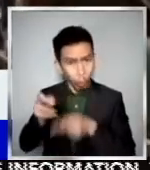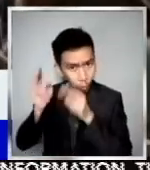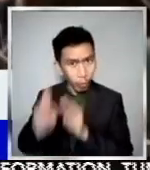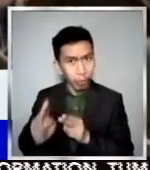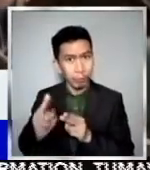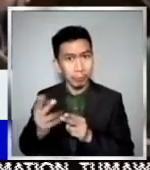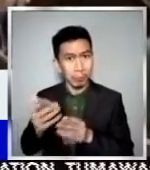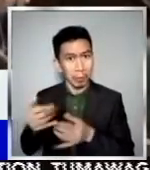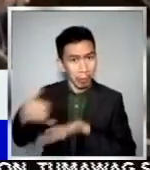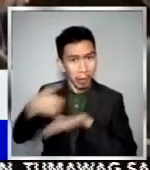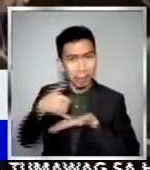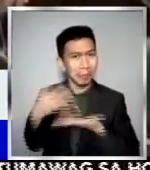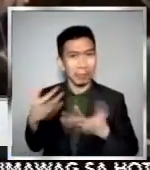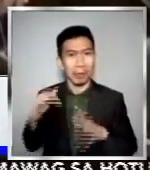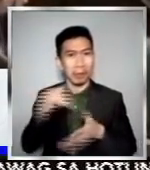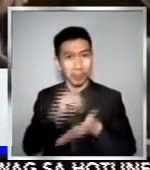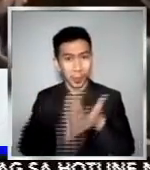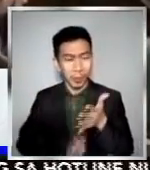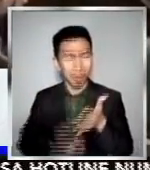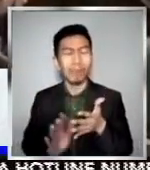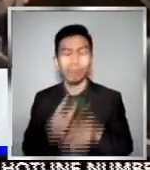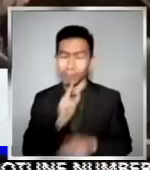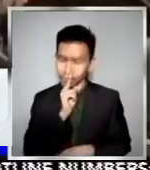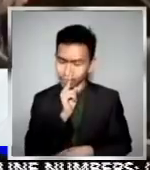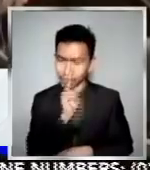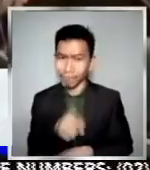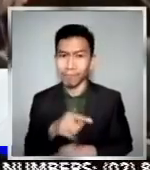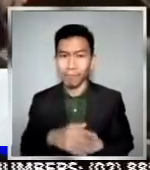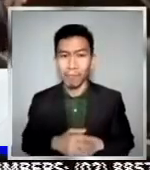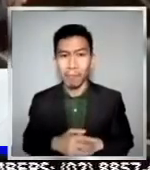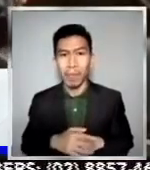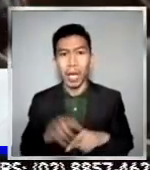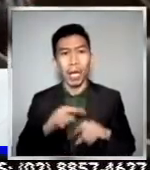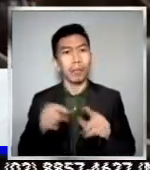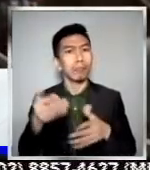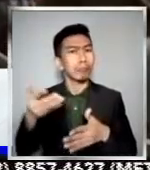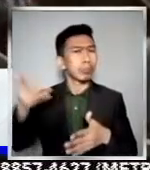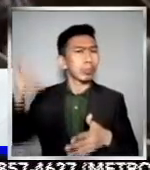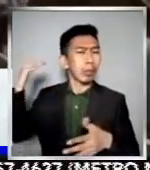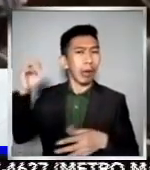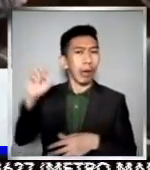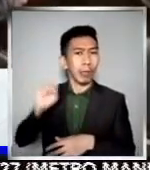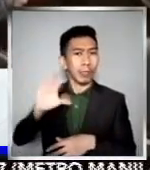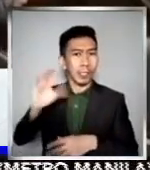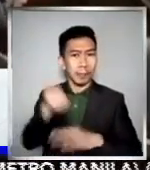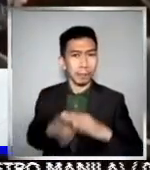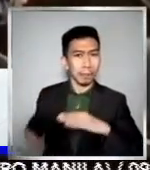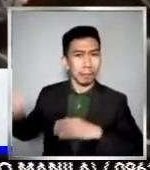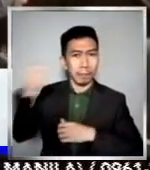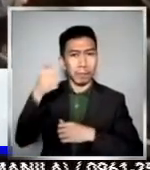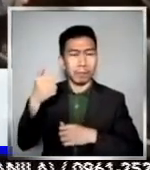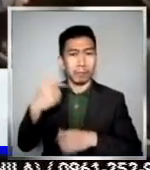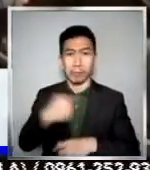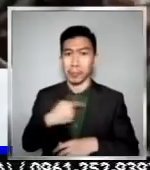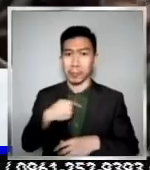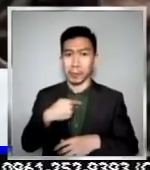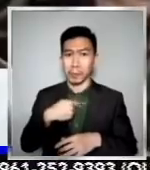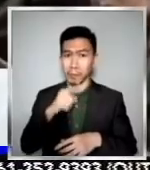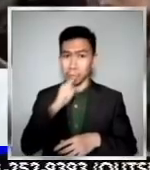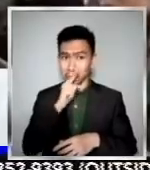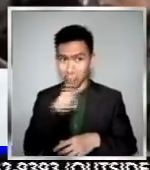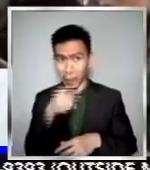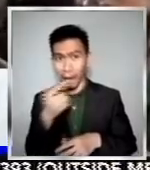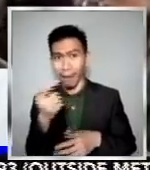truth. Unlike most chief justices before me, I was not an academic standout. What